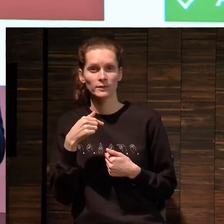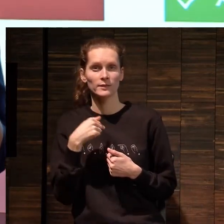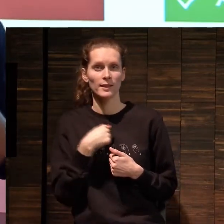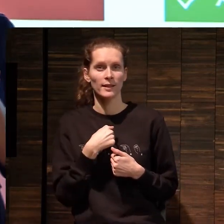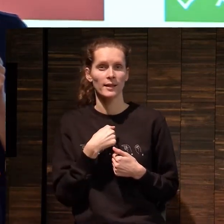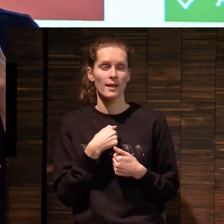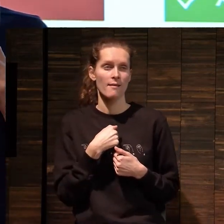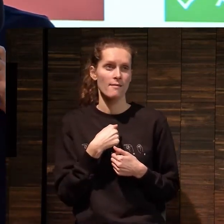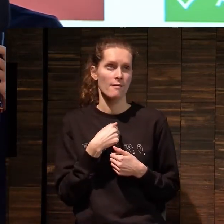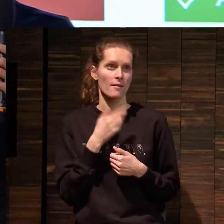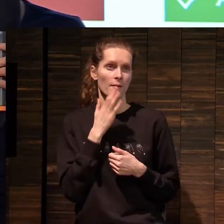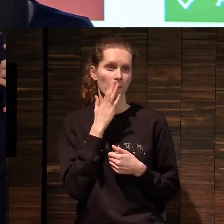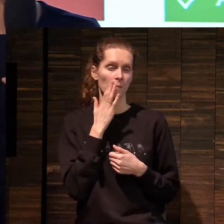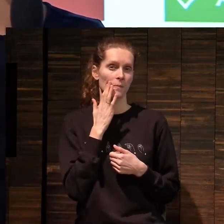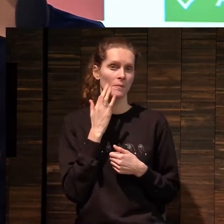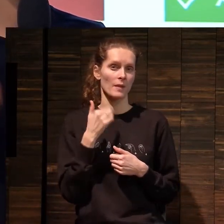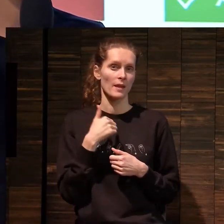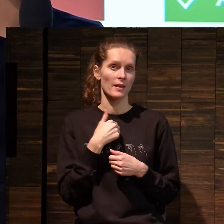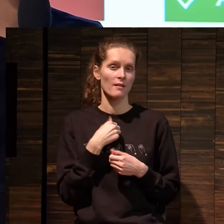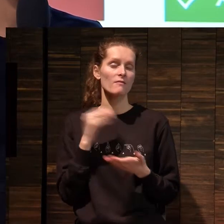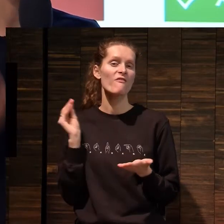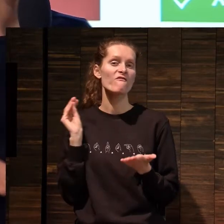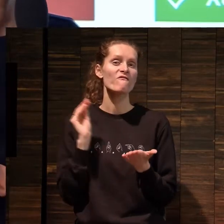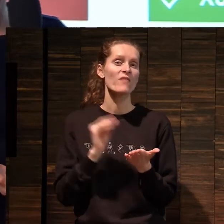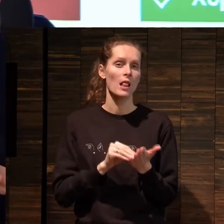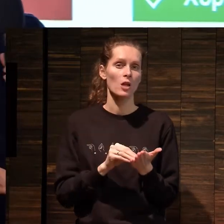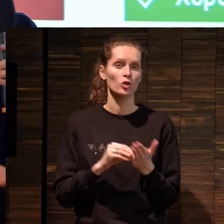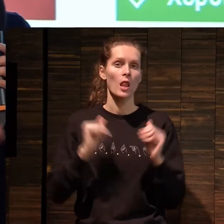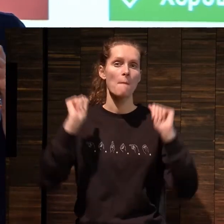last post on the Telegram channel,